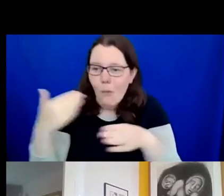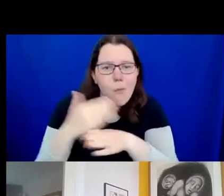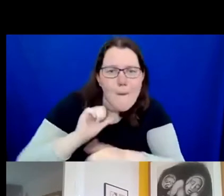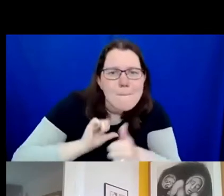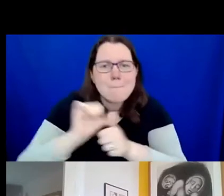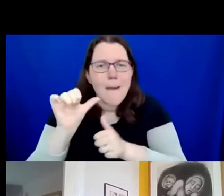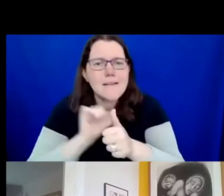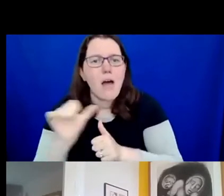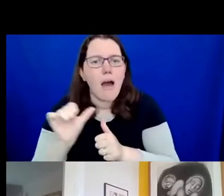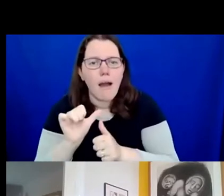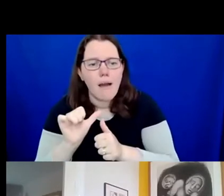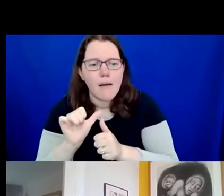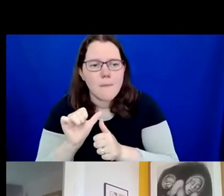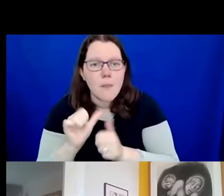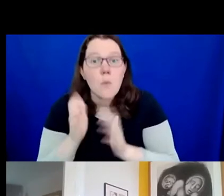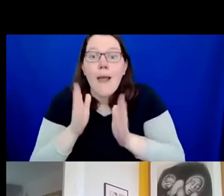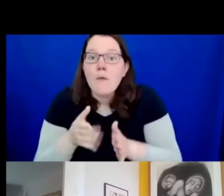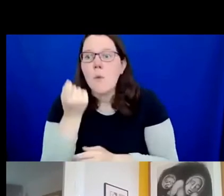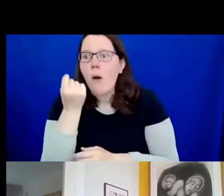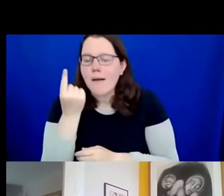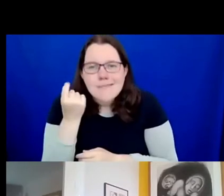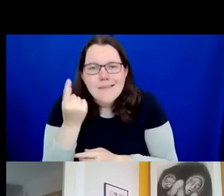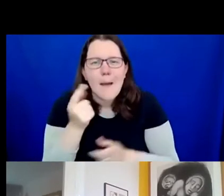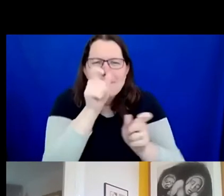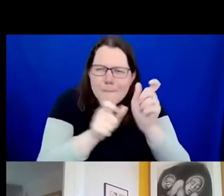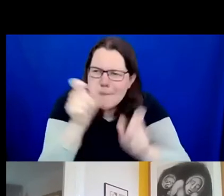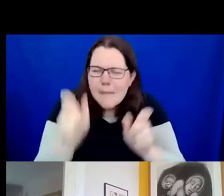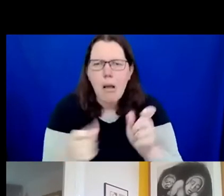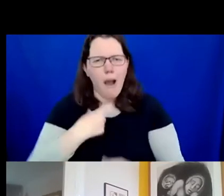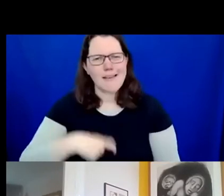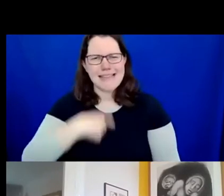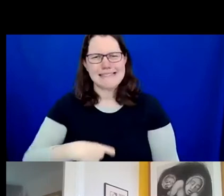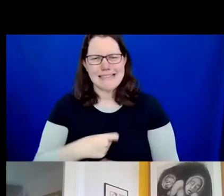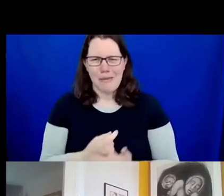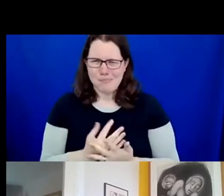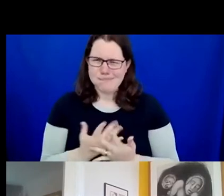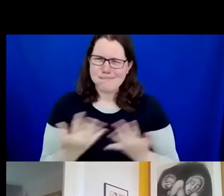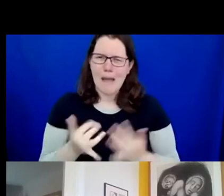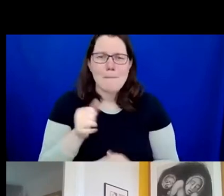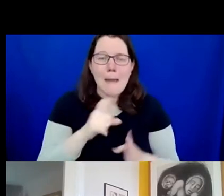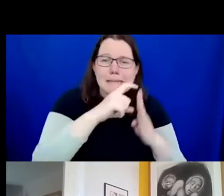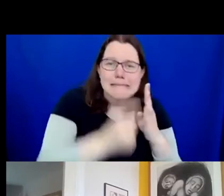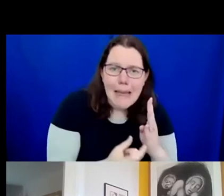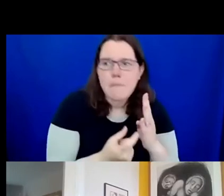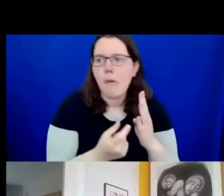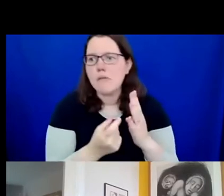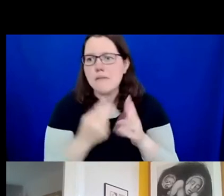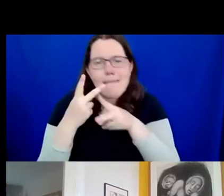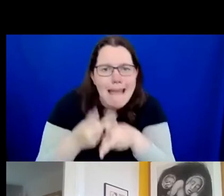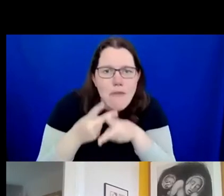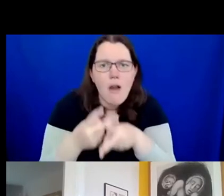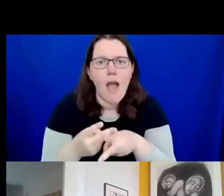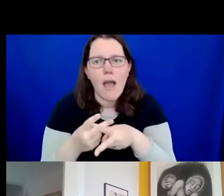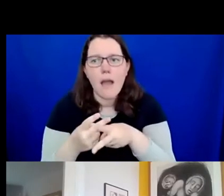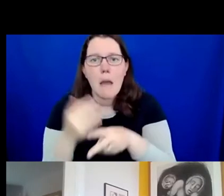have multiple identities and needs at work. I might be disabled and a parent and a carer and a person of colour and so on. And my needs